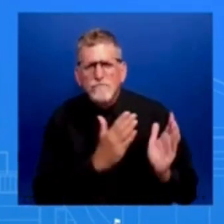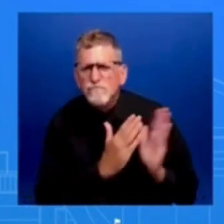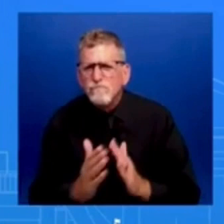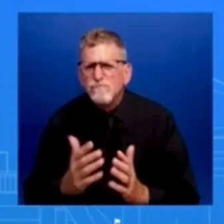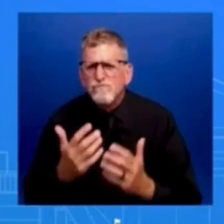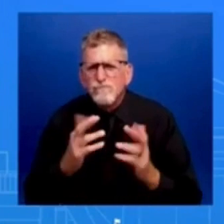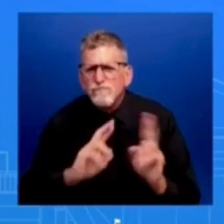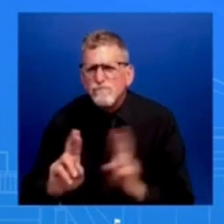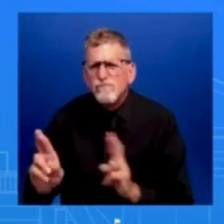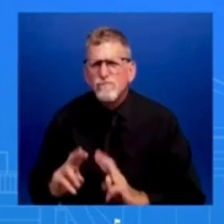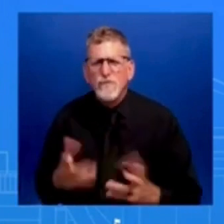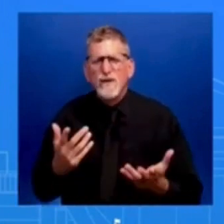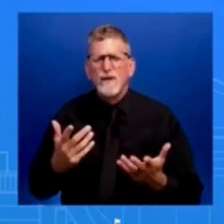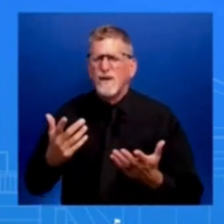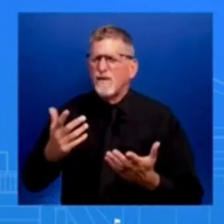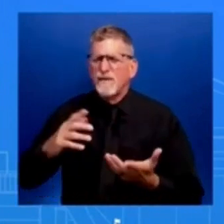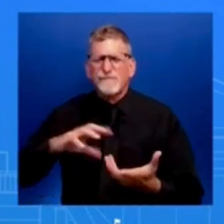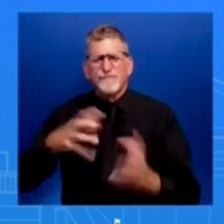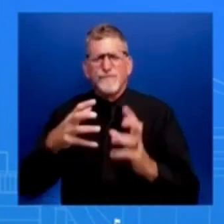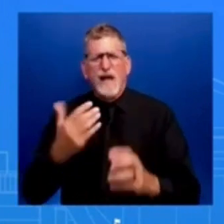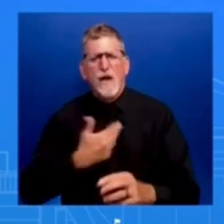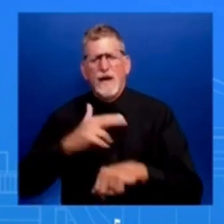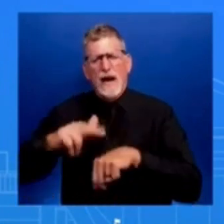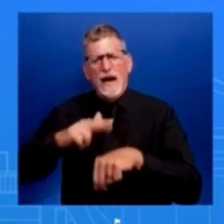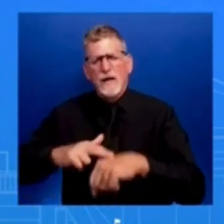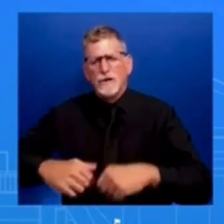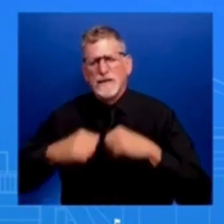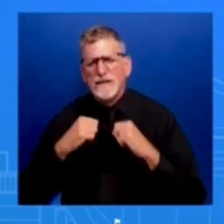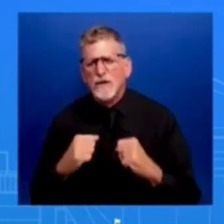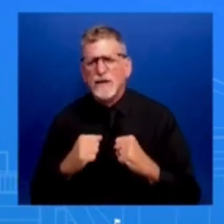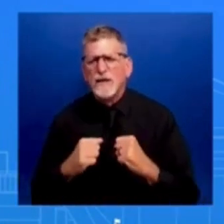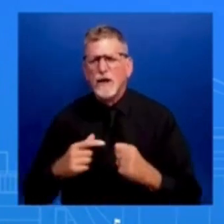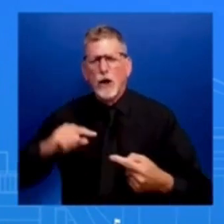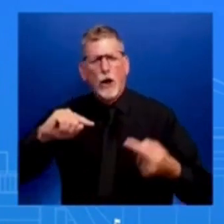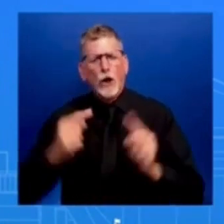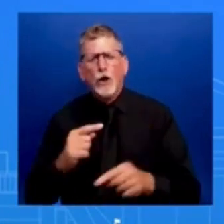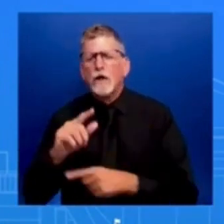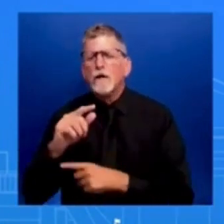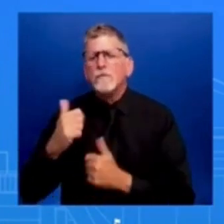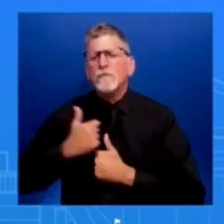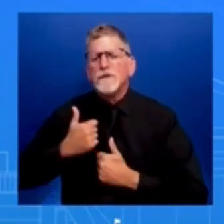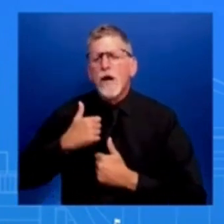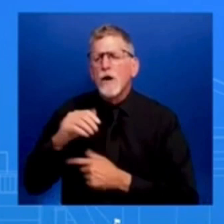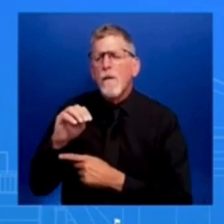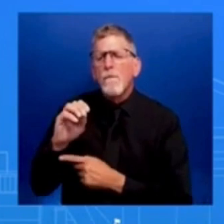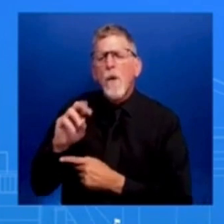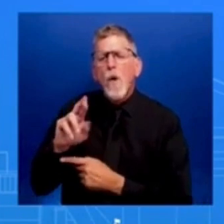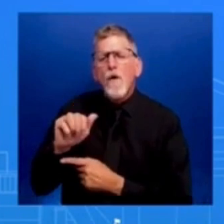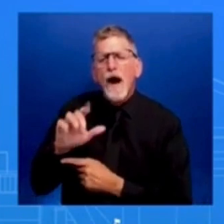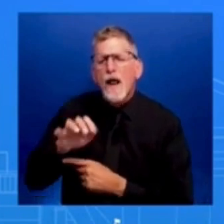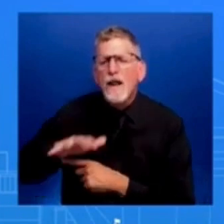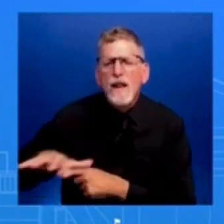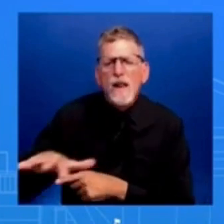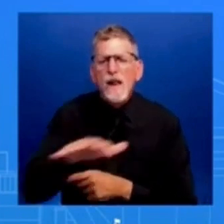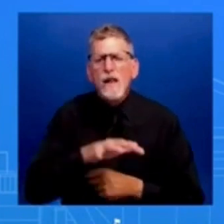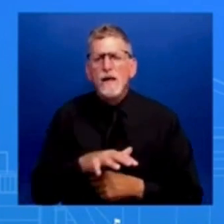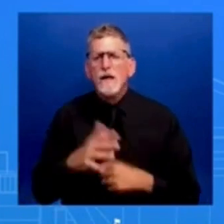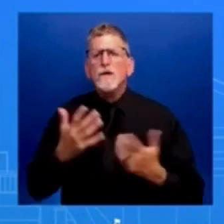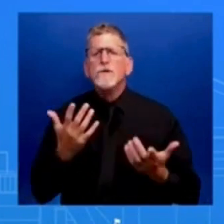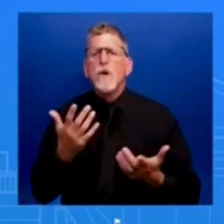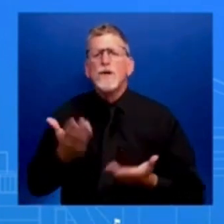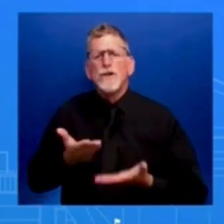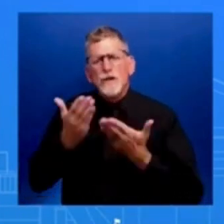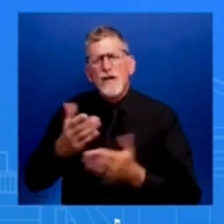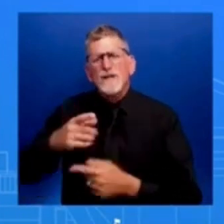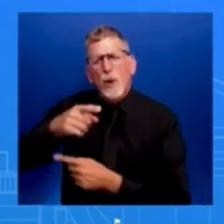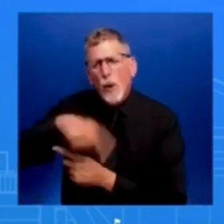morale. And tonight, President Biden is going to make that clear. So I suggest that all of you tune in. Today's